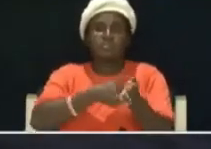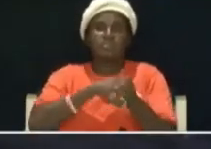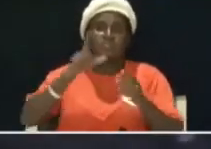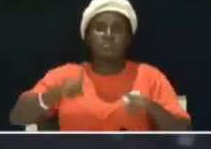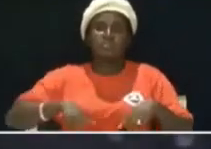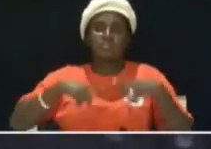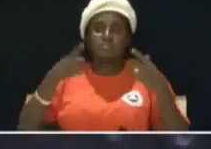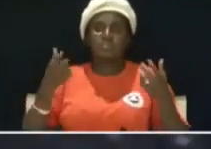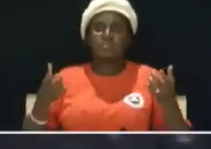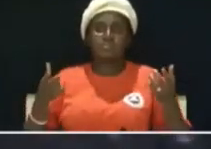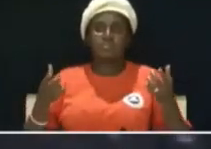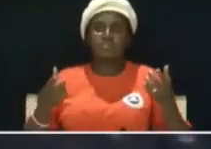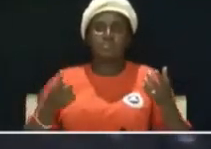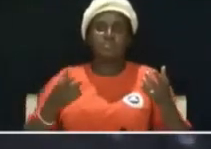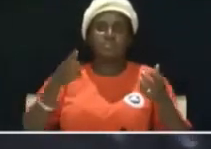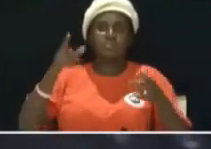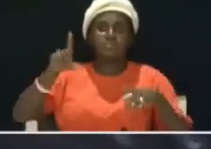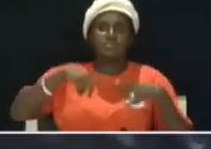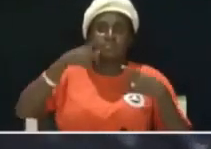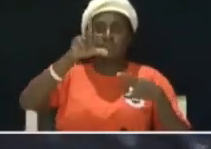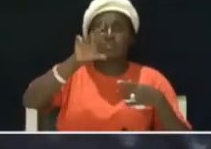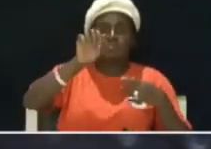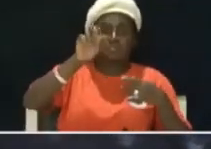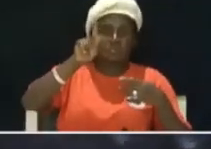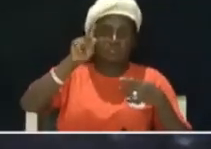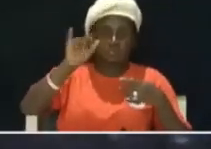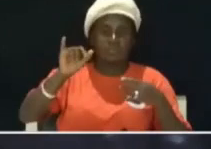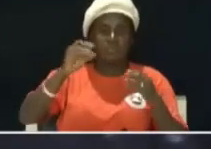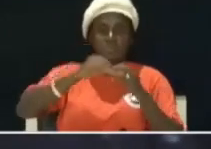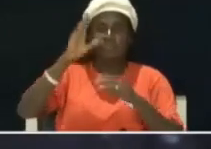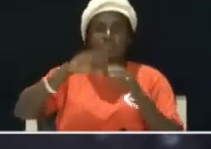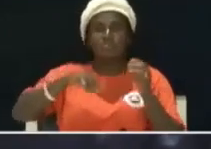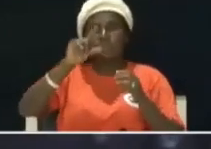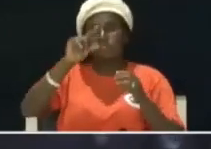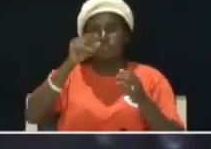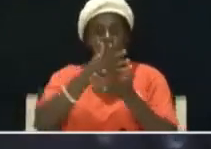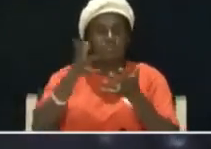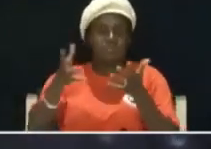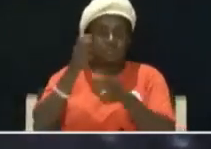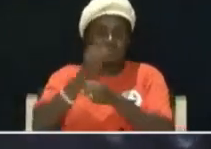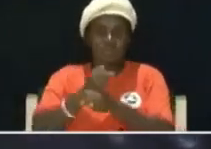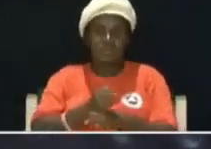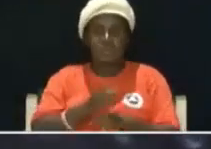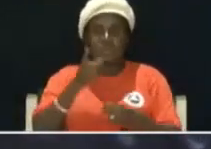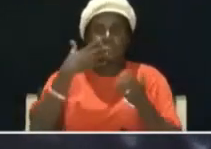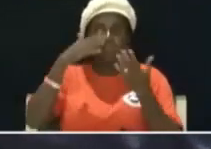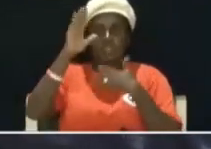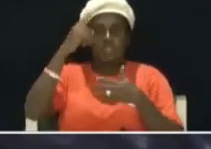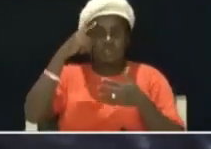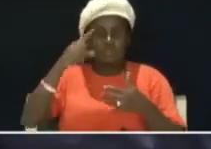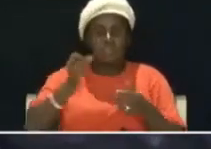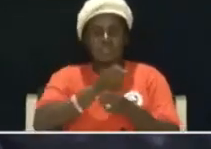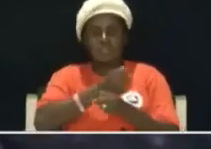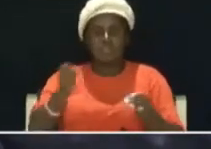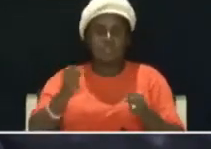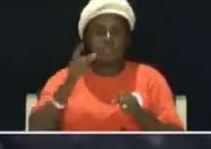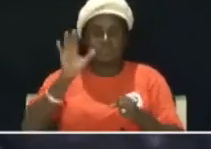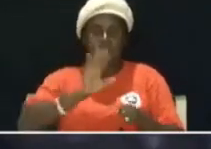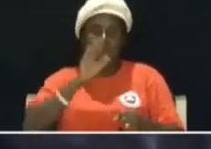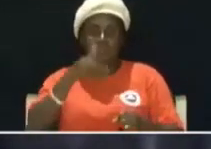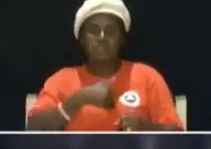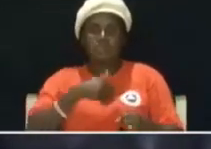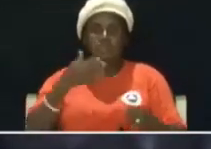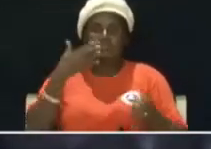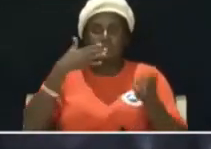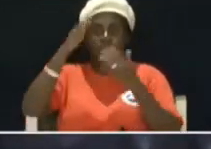living in this Bejuleki more than 20 something years now. I thank God for salvation in my soul.